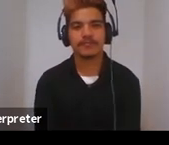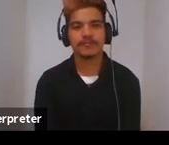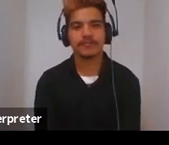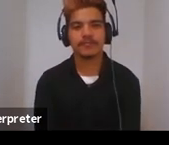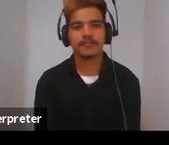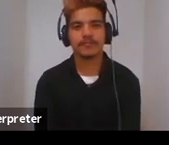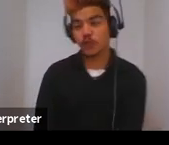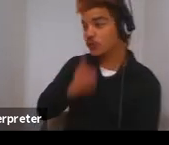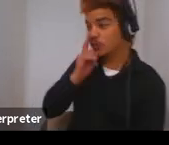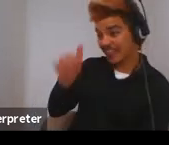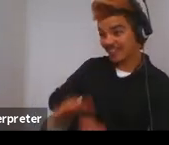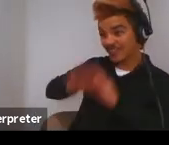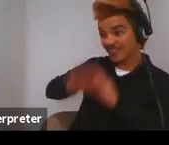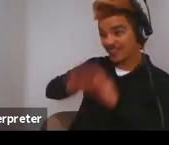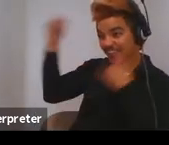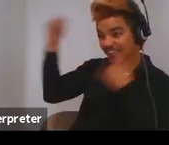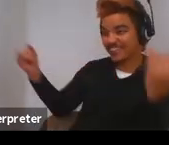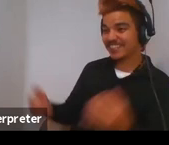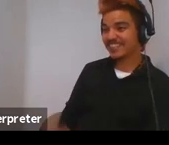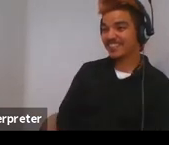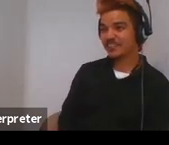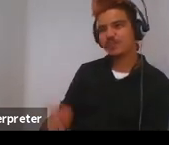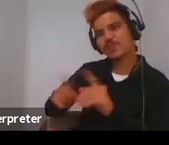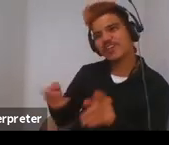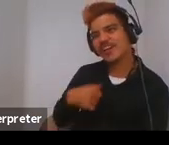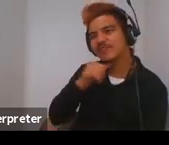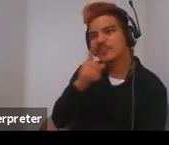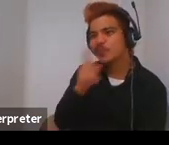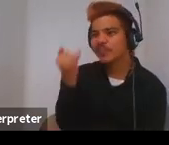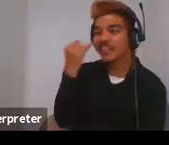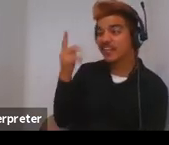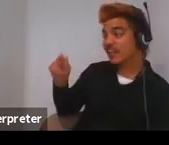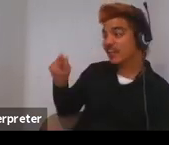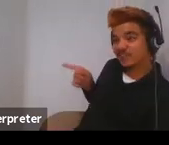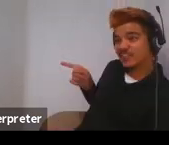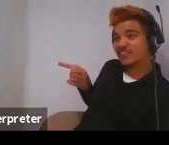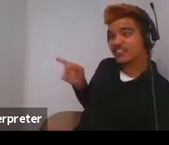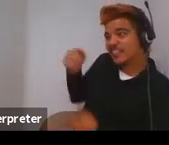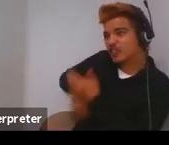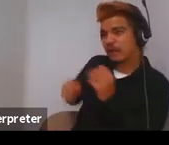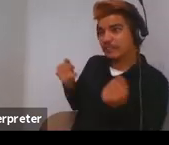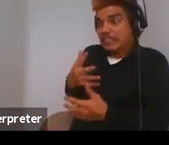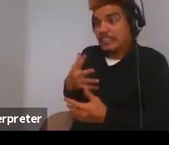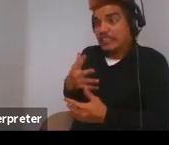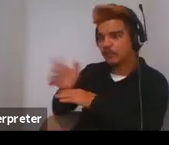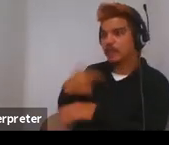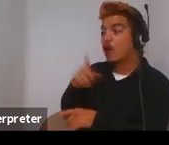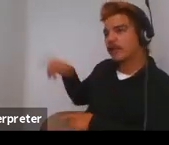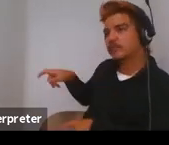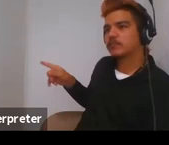Oh, sure. That's a great idea. But I'm not sure if Nicole is into horror films. Let me just ask